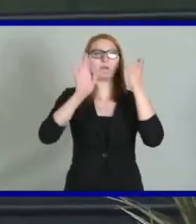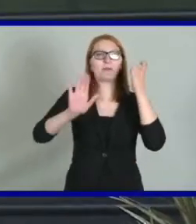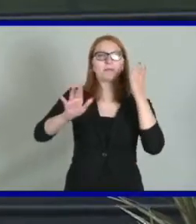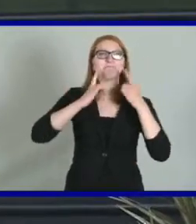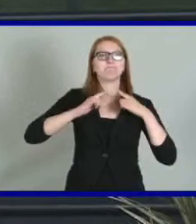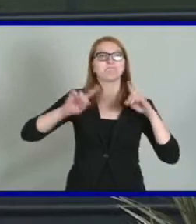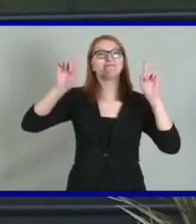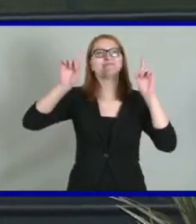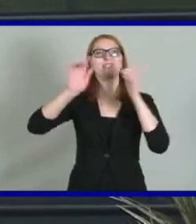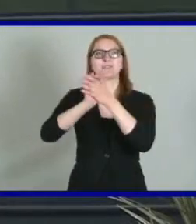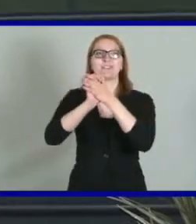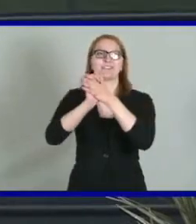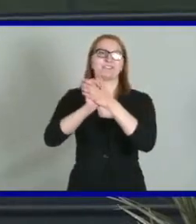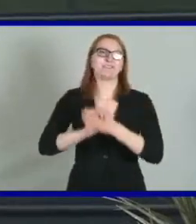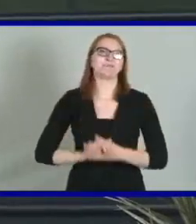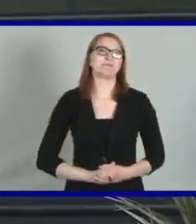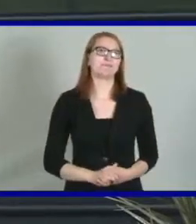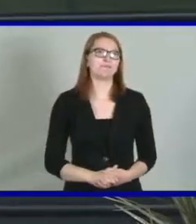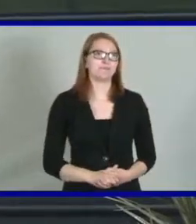Congratulations.